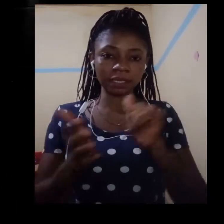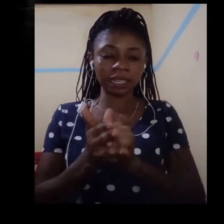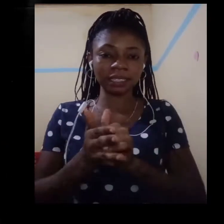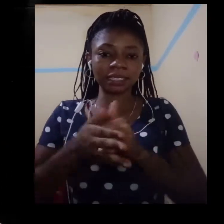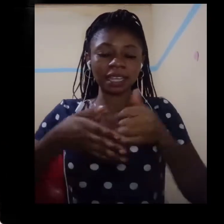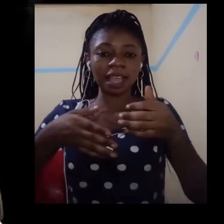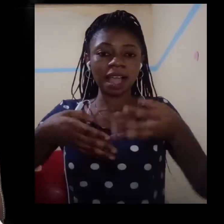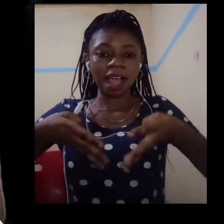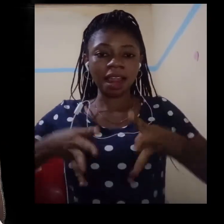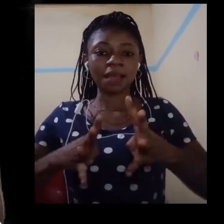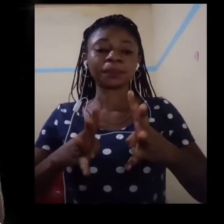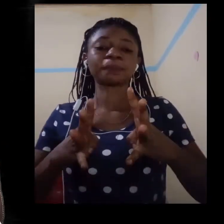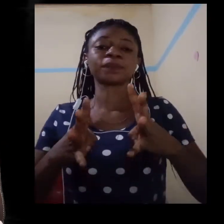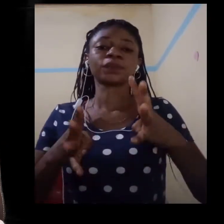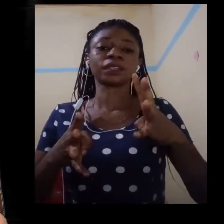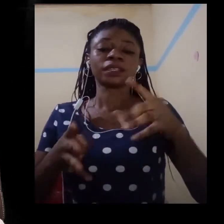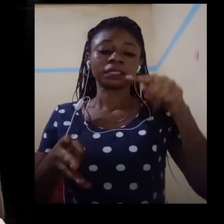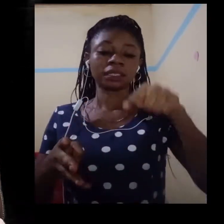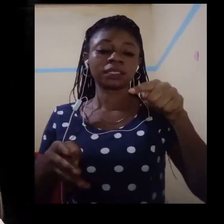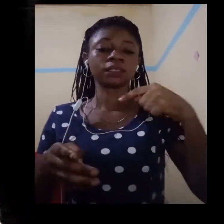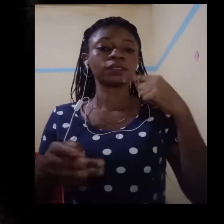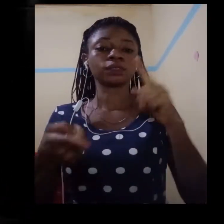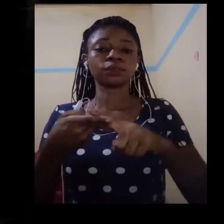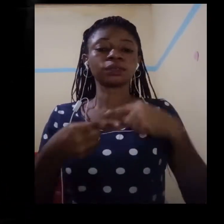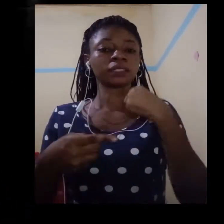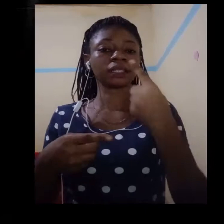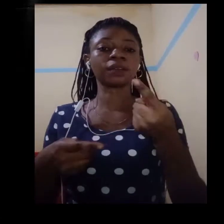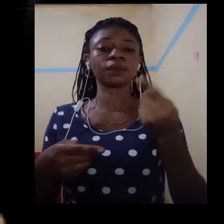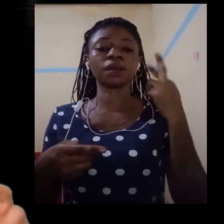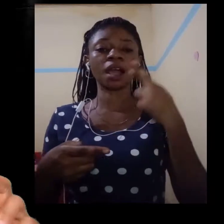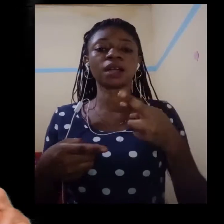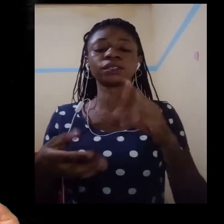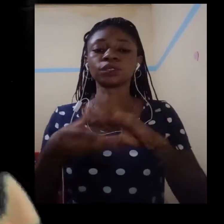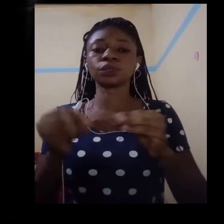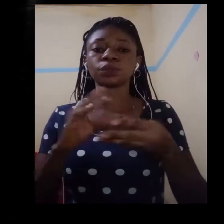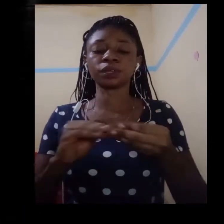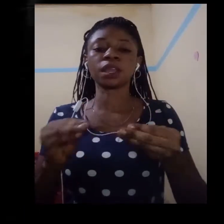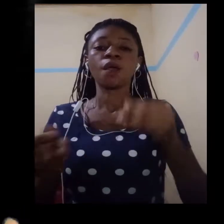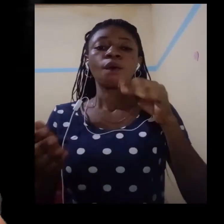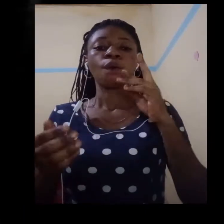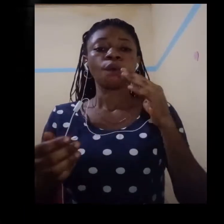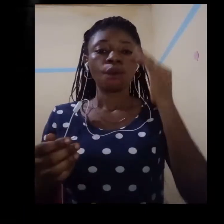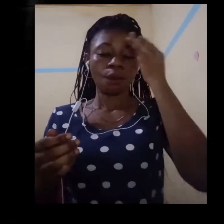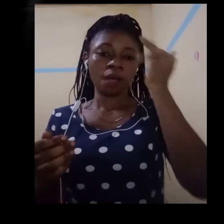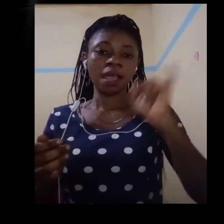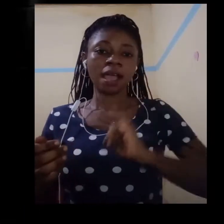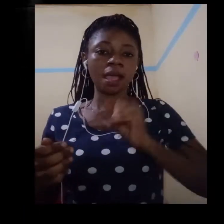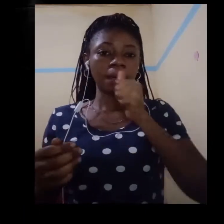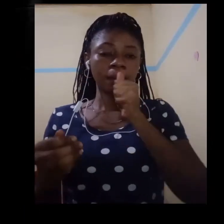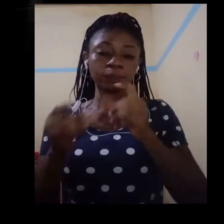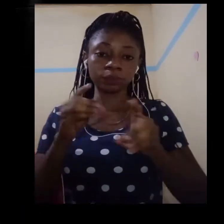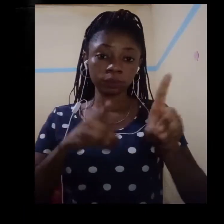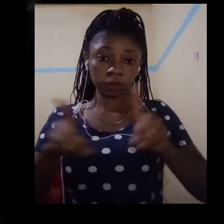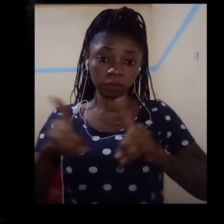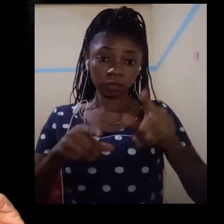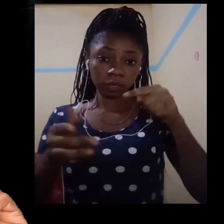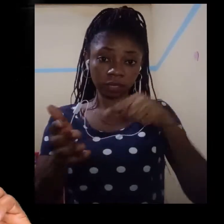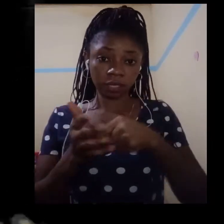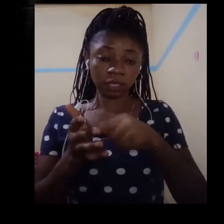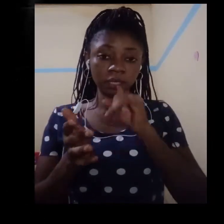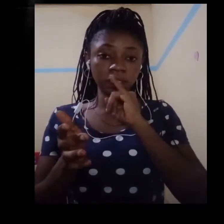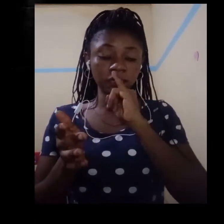story. And why I'm doing this today is to show how much